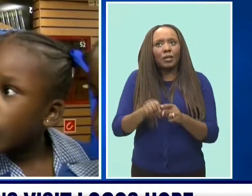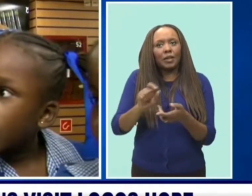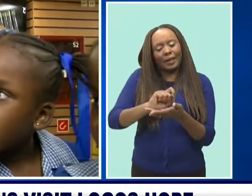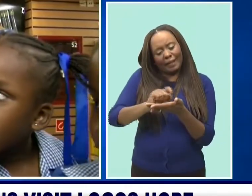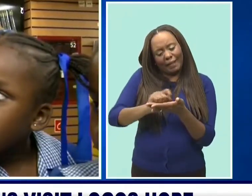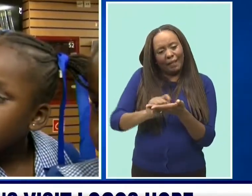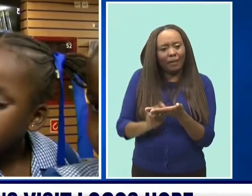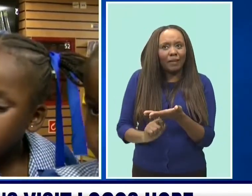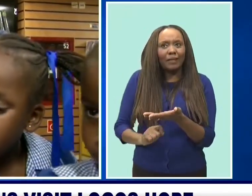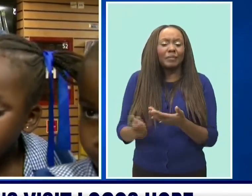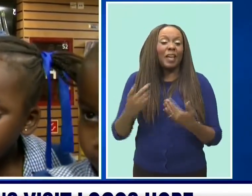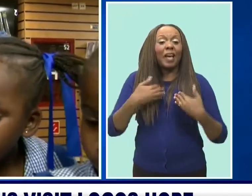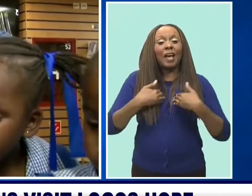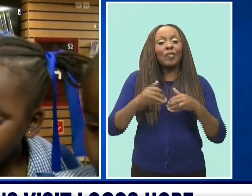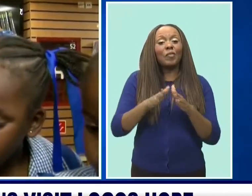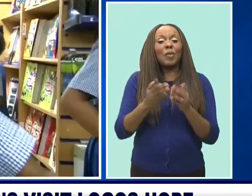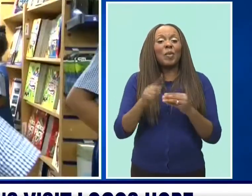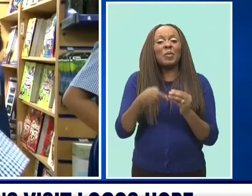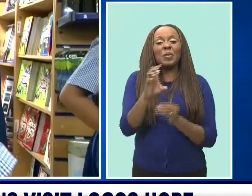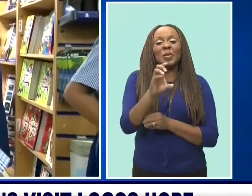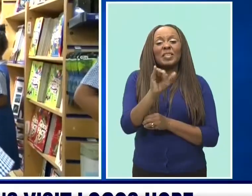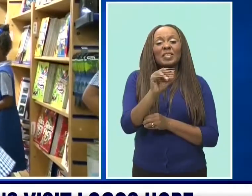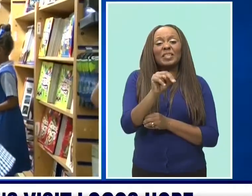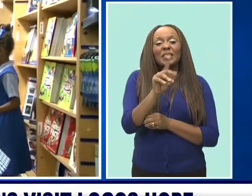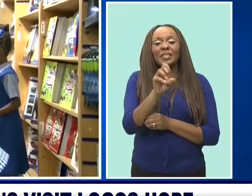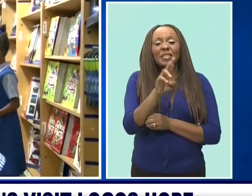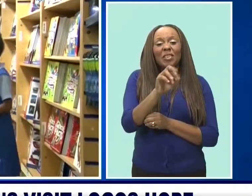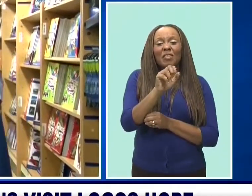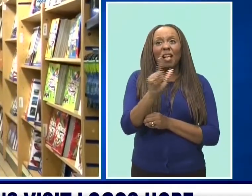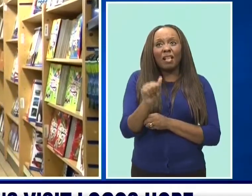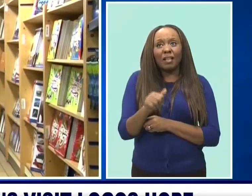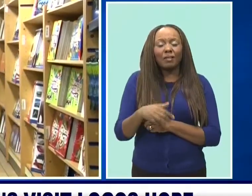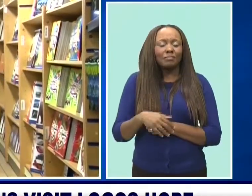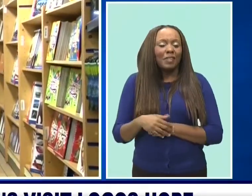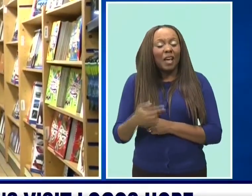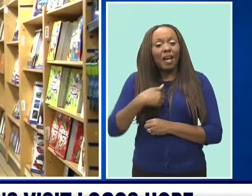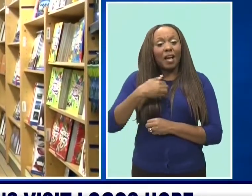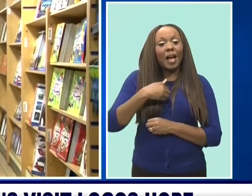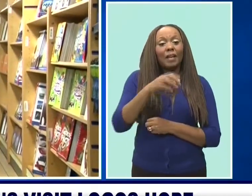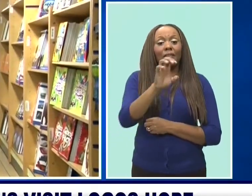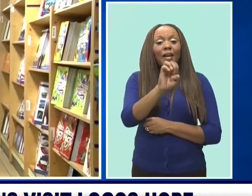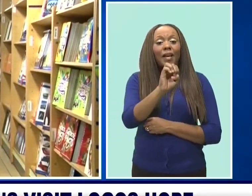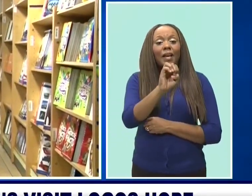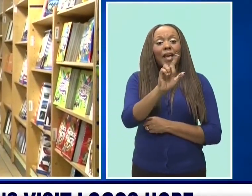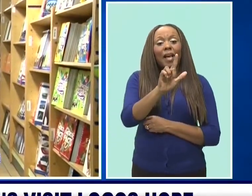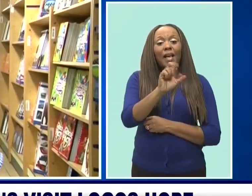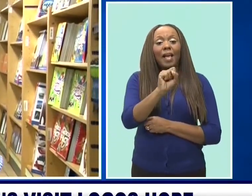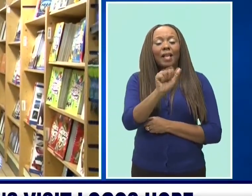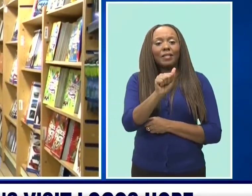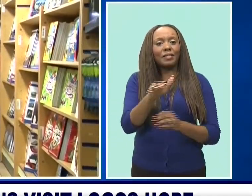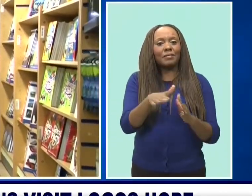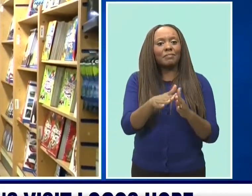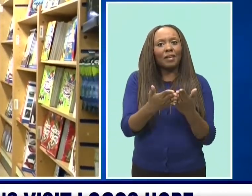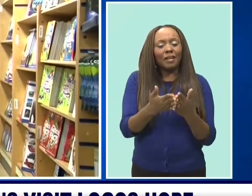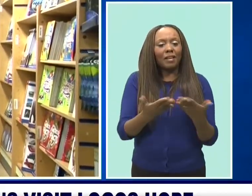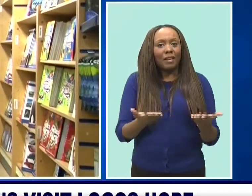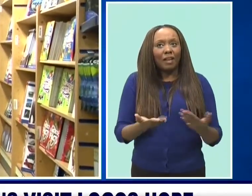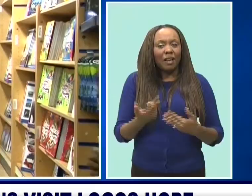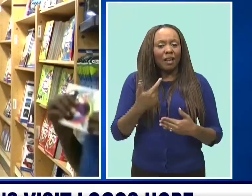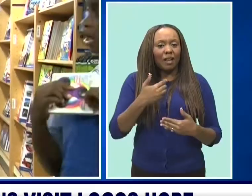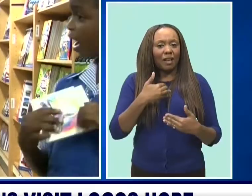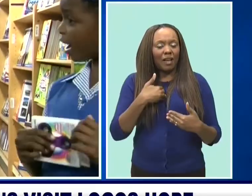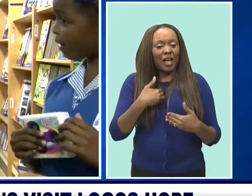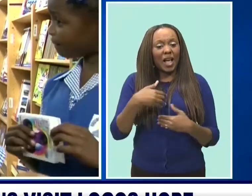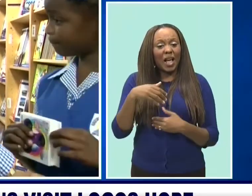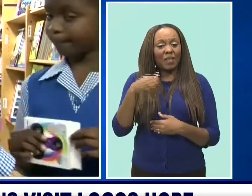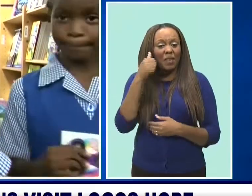I have a Cinderella book and I love it. I have an Elsa book and I have a